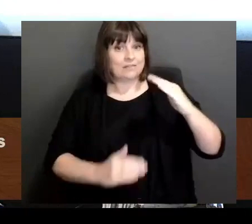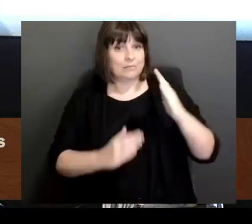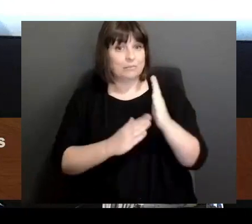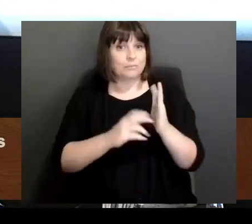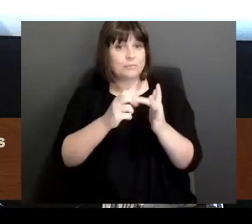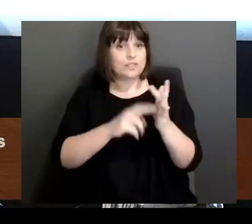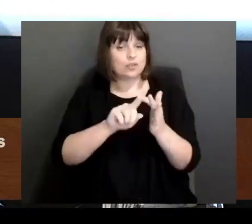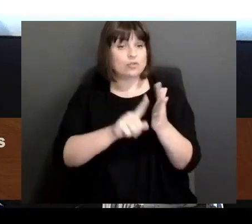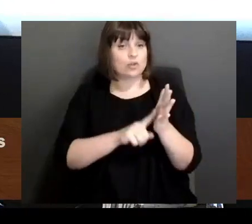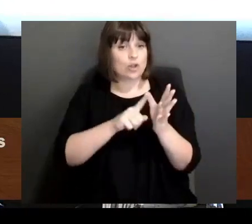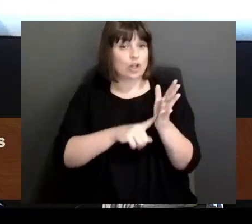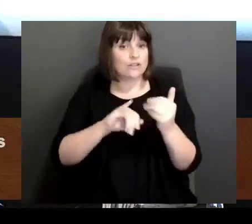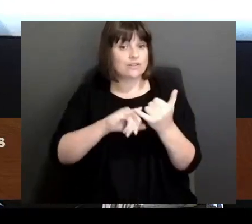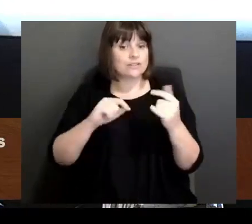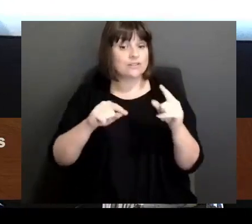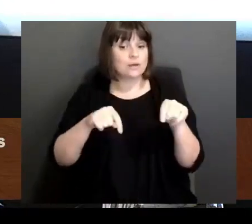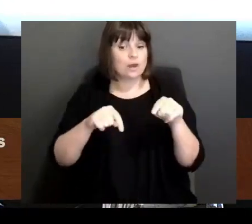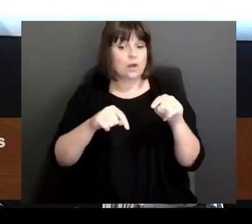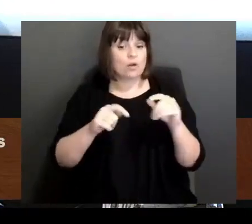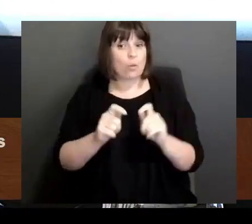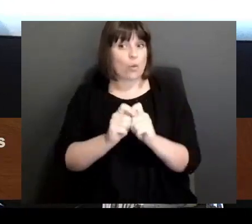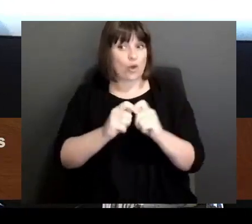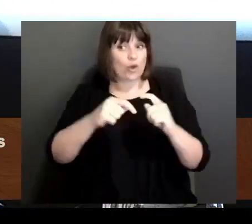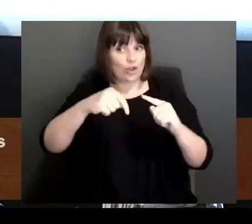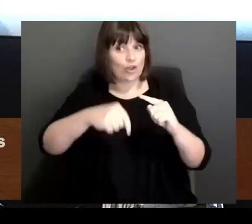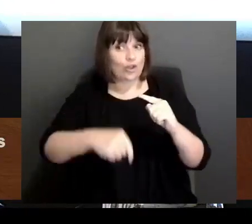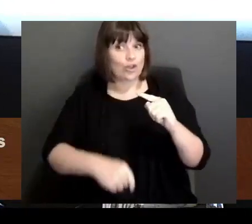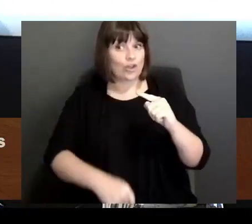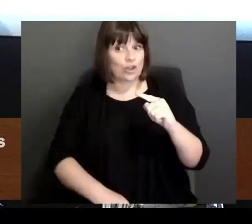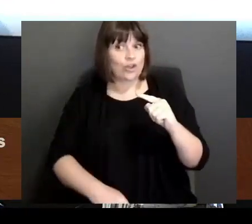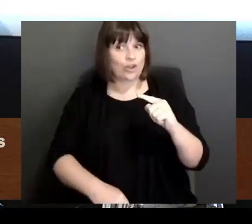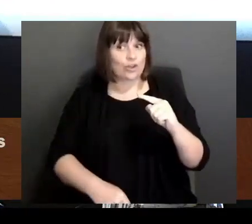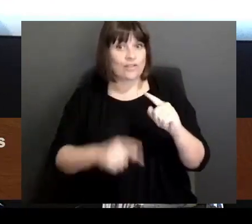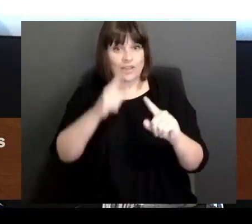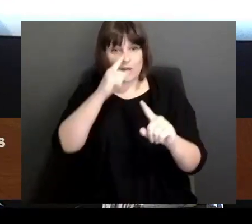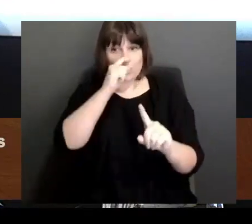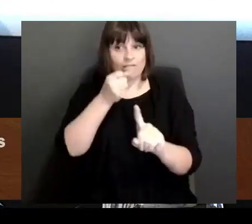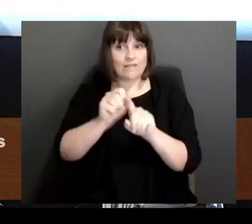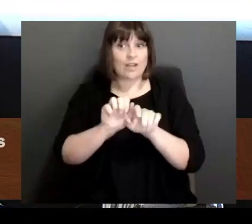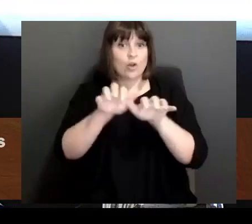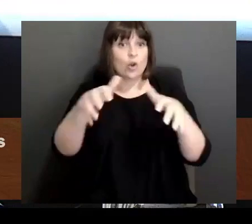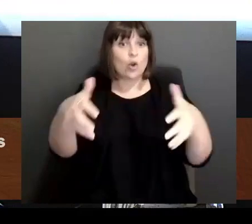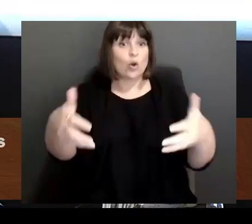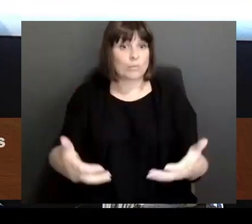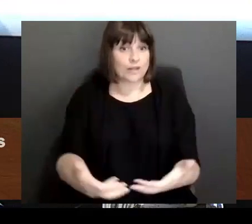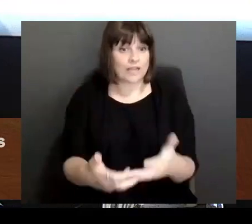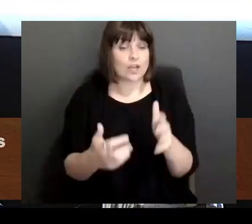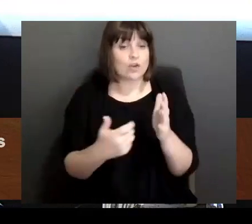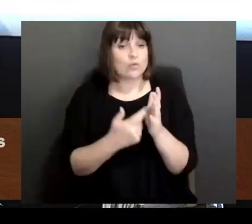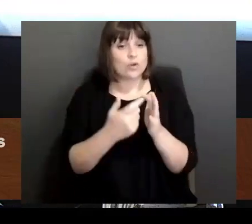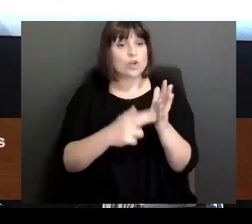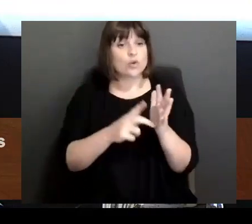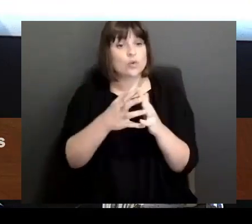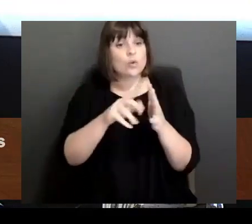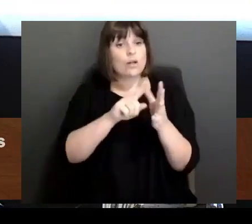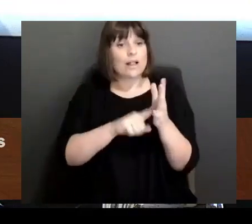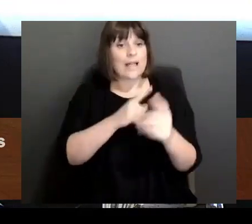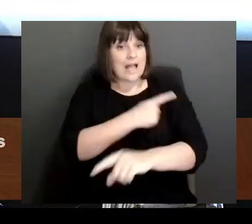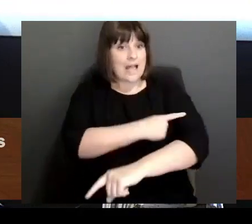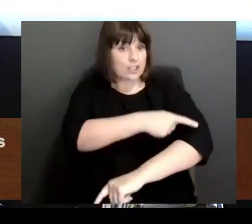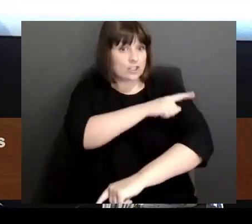that can contribute to renewable energy development and other types of production. My intention is